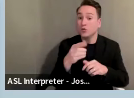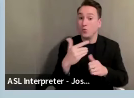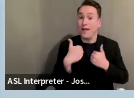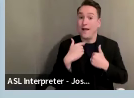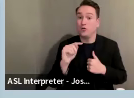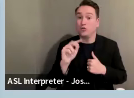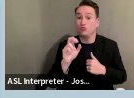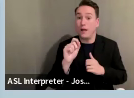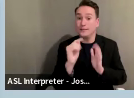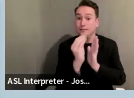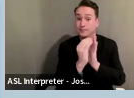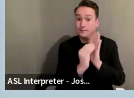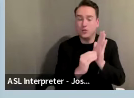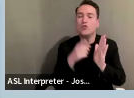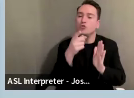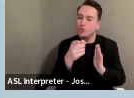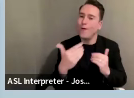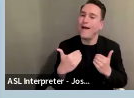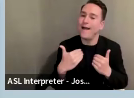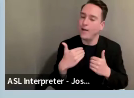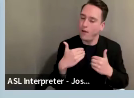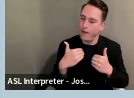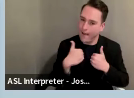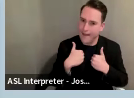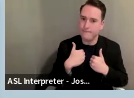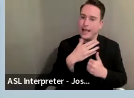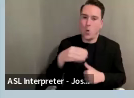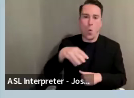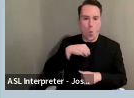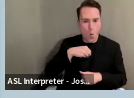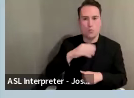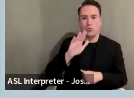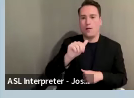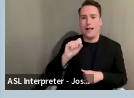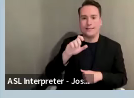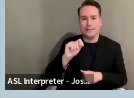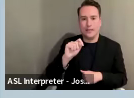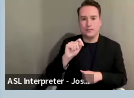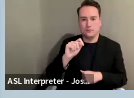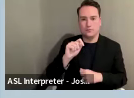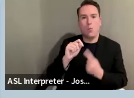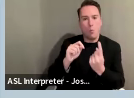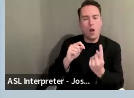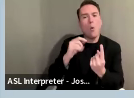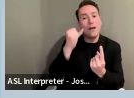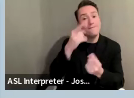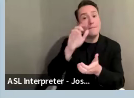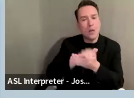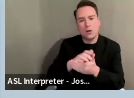own your assets, and you're the only one, or with a married couple, the only two who